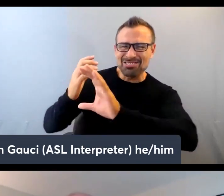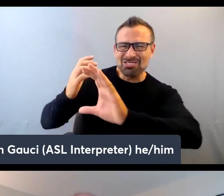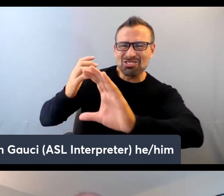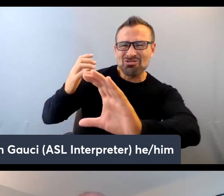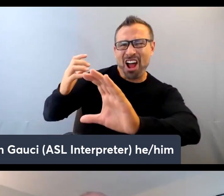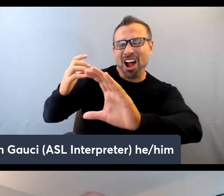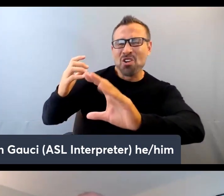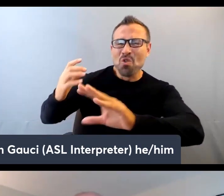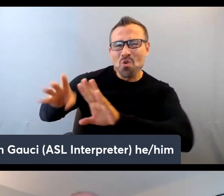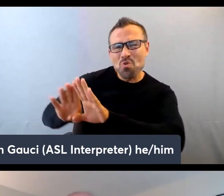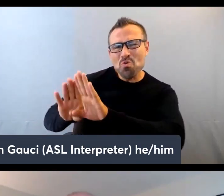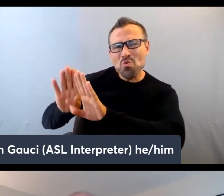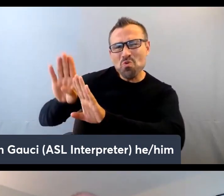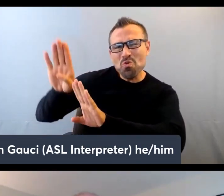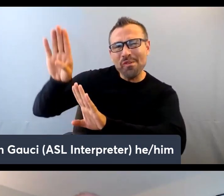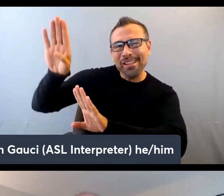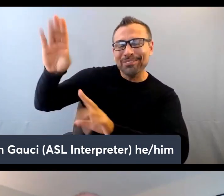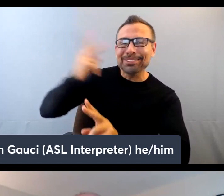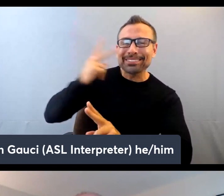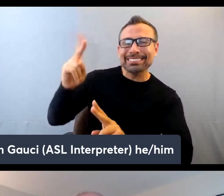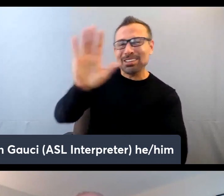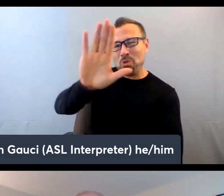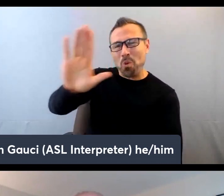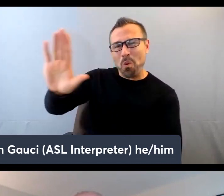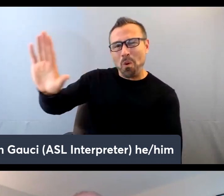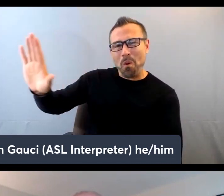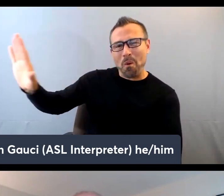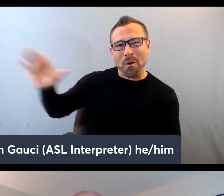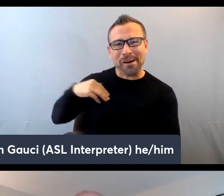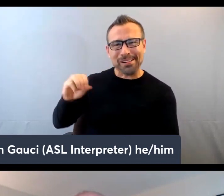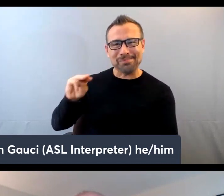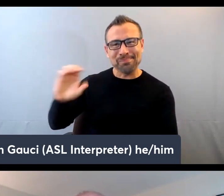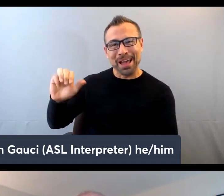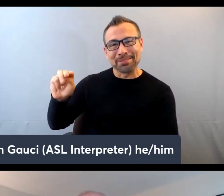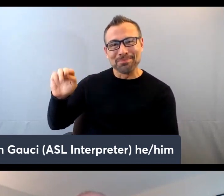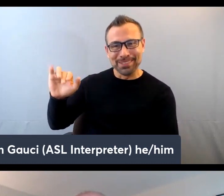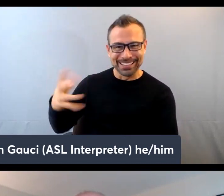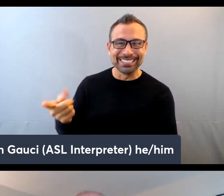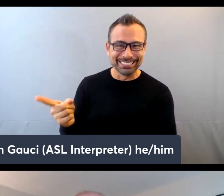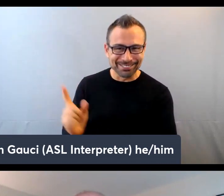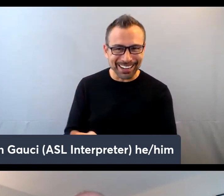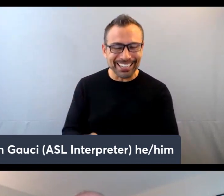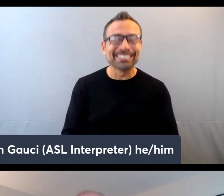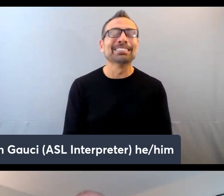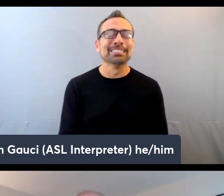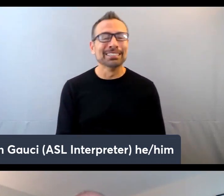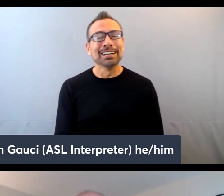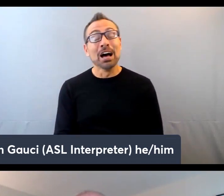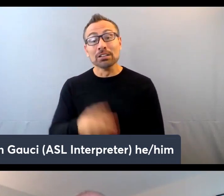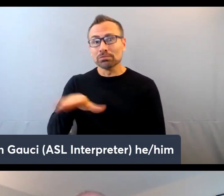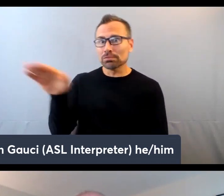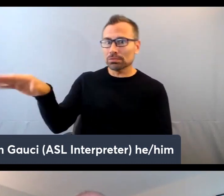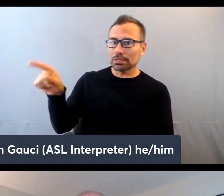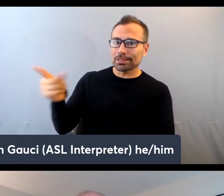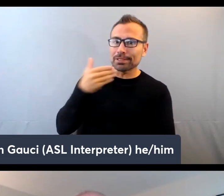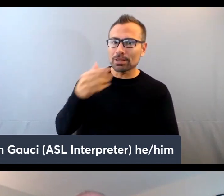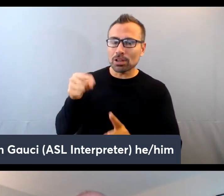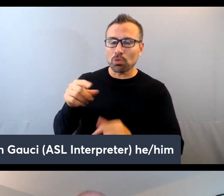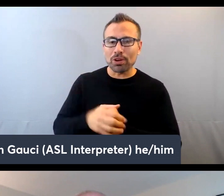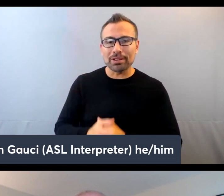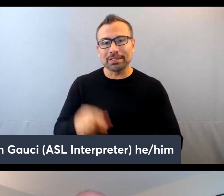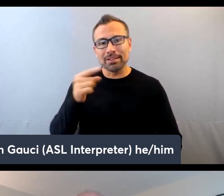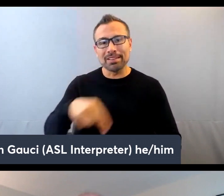think that's an important point, right? Like, because one of the questions I get asked a lot is, are these